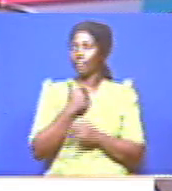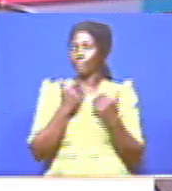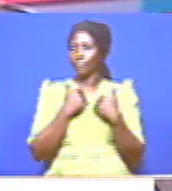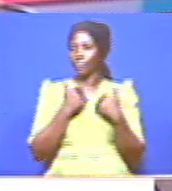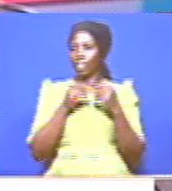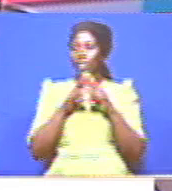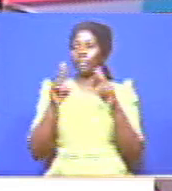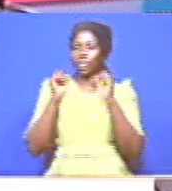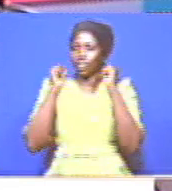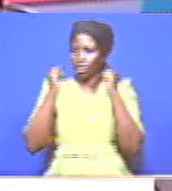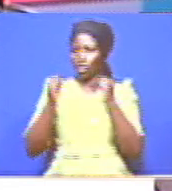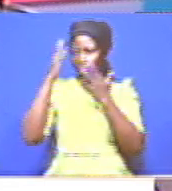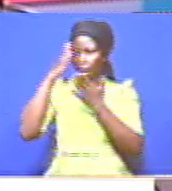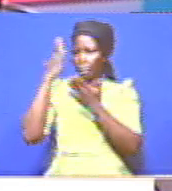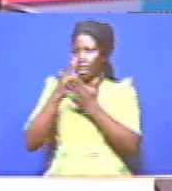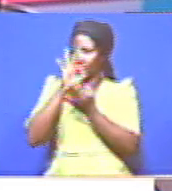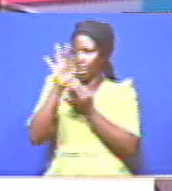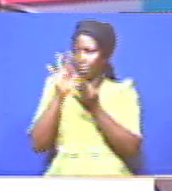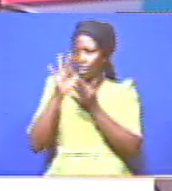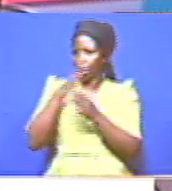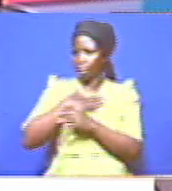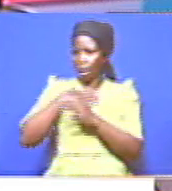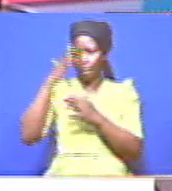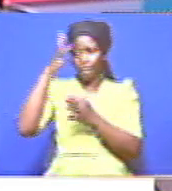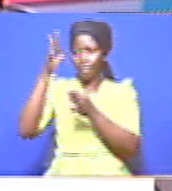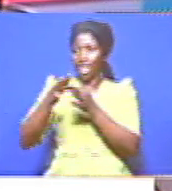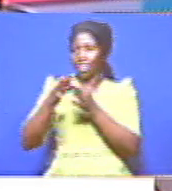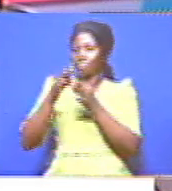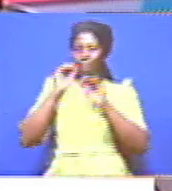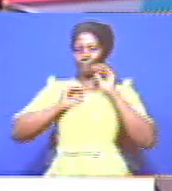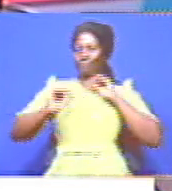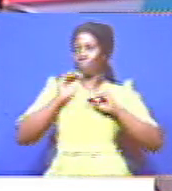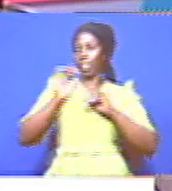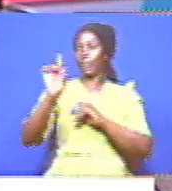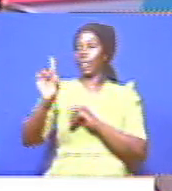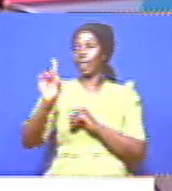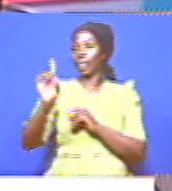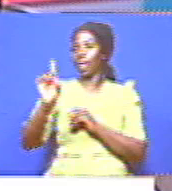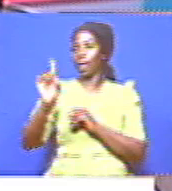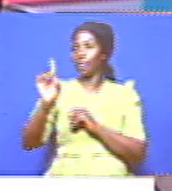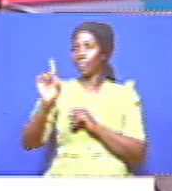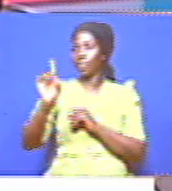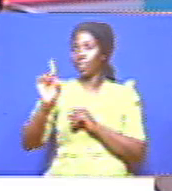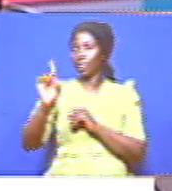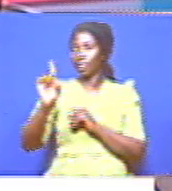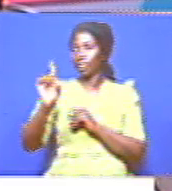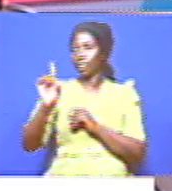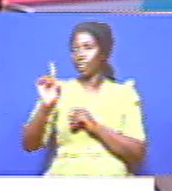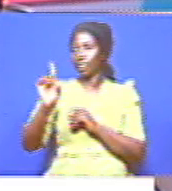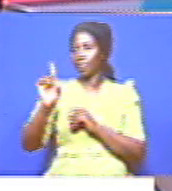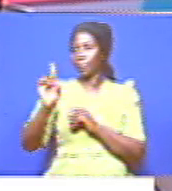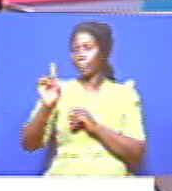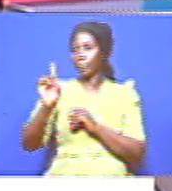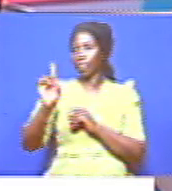very strong belief, and particularly in my faith, mm-hmm. Corruption is one of the very abhorrible, what you call